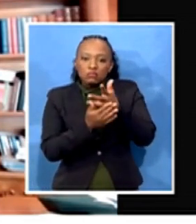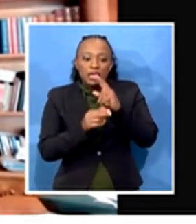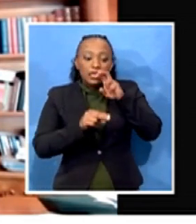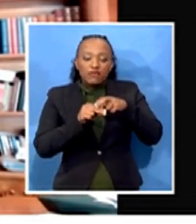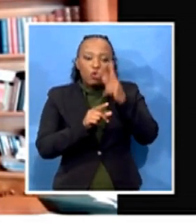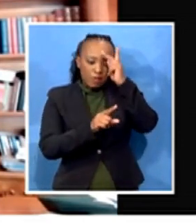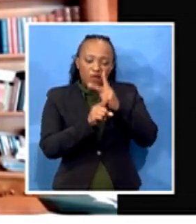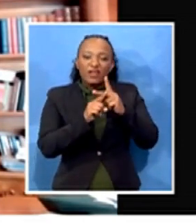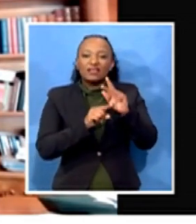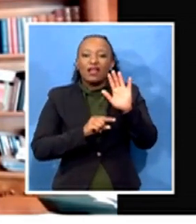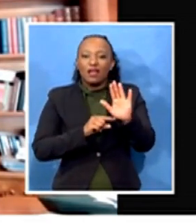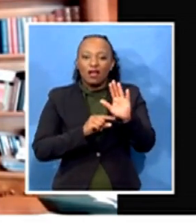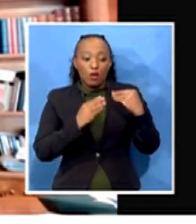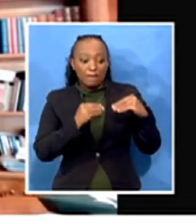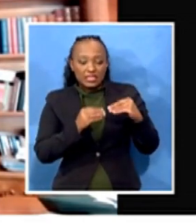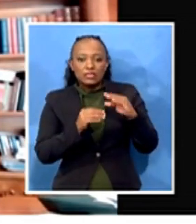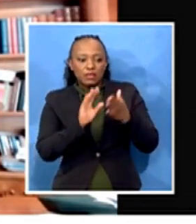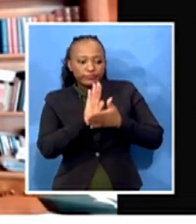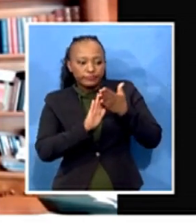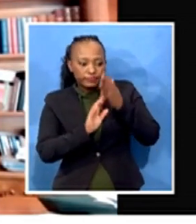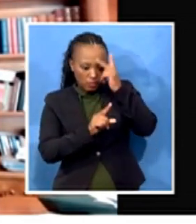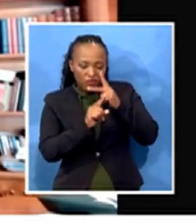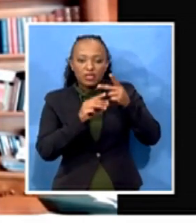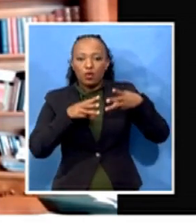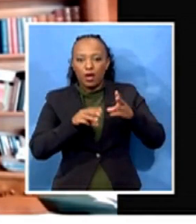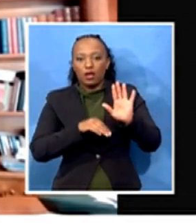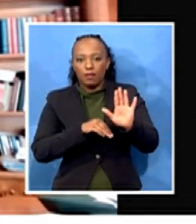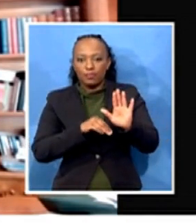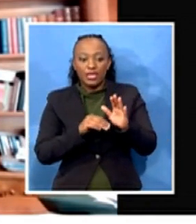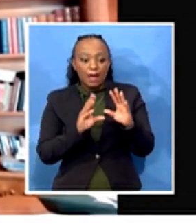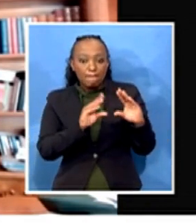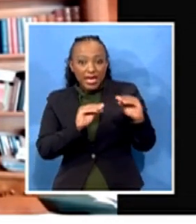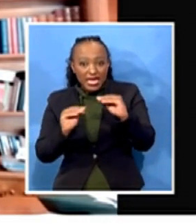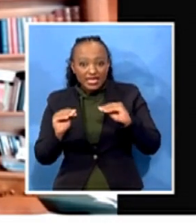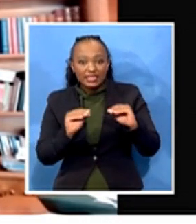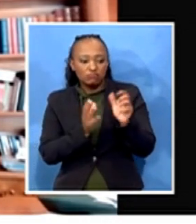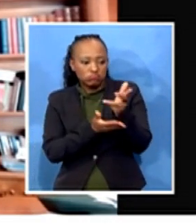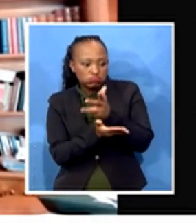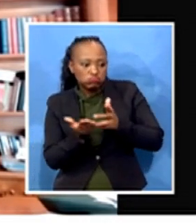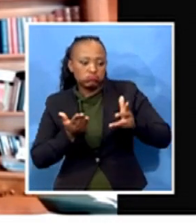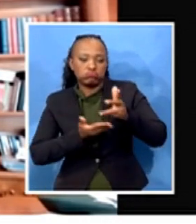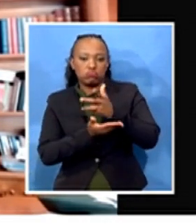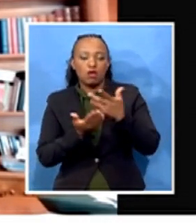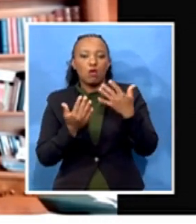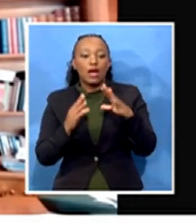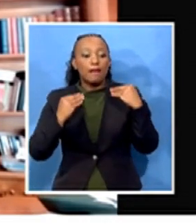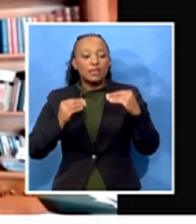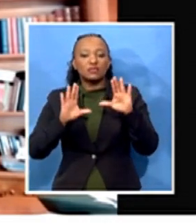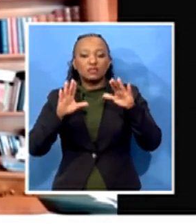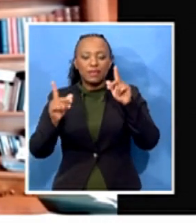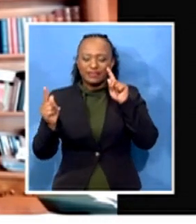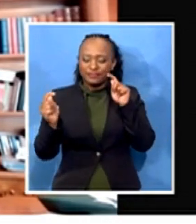a turning point for an industry that is too often associated with